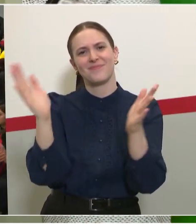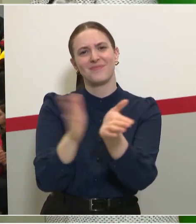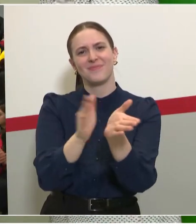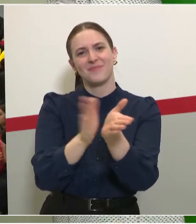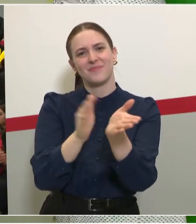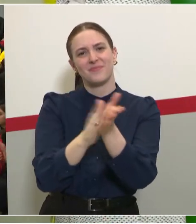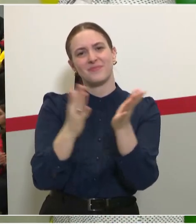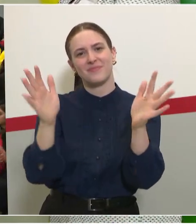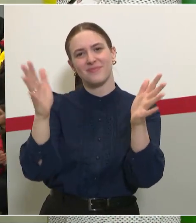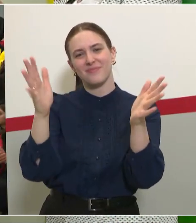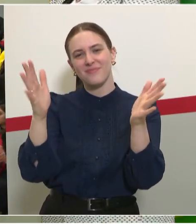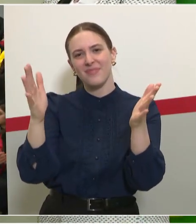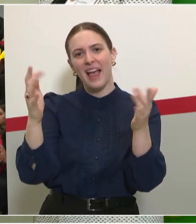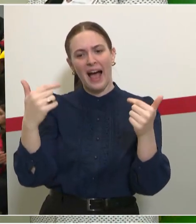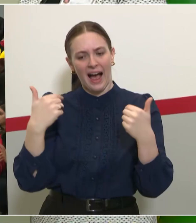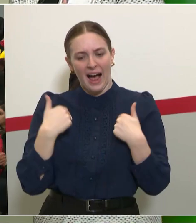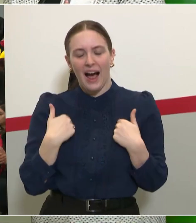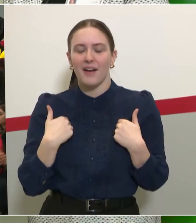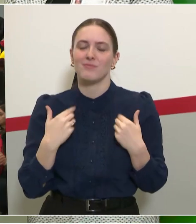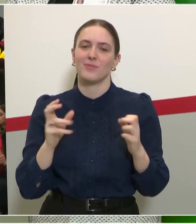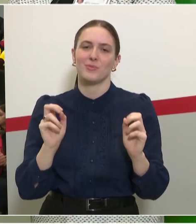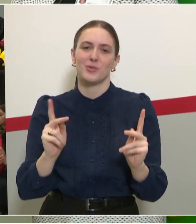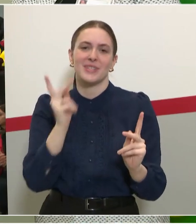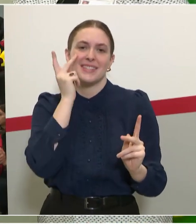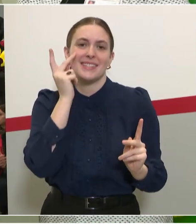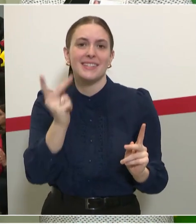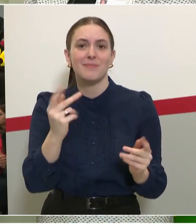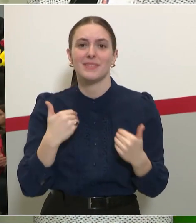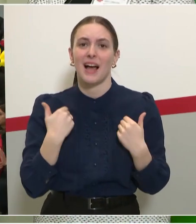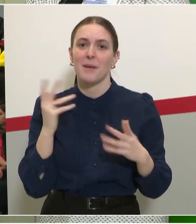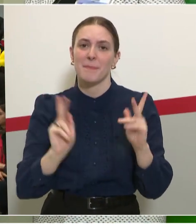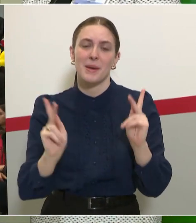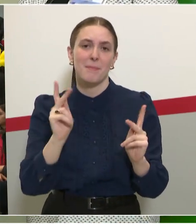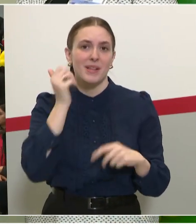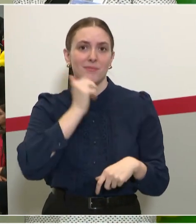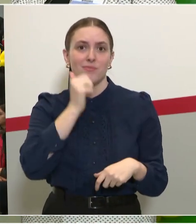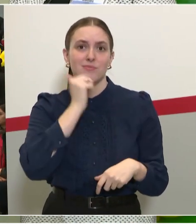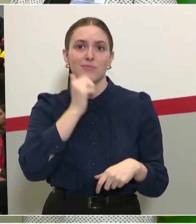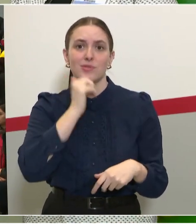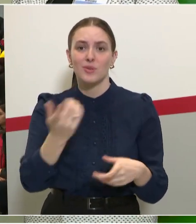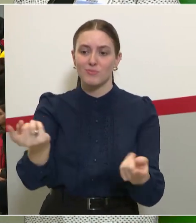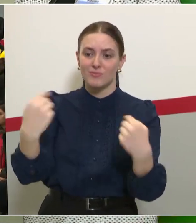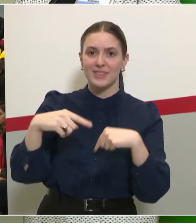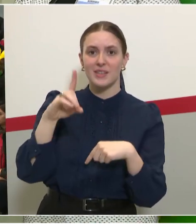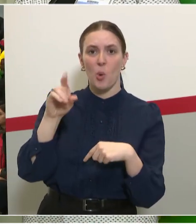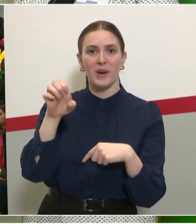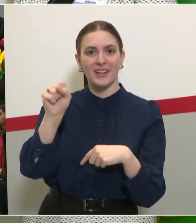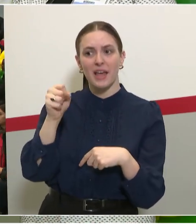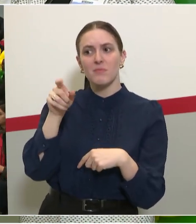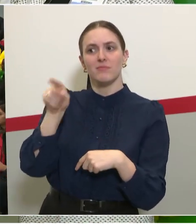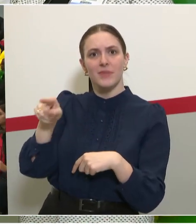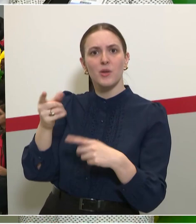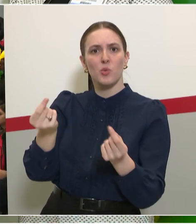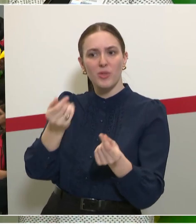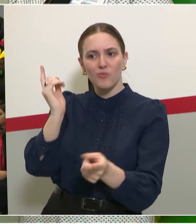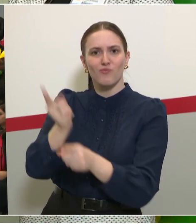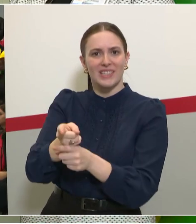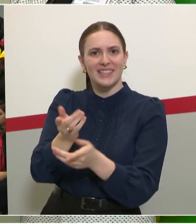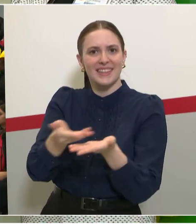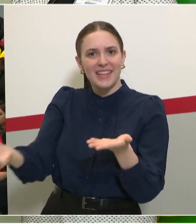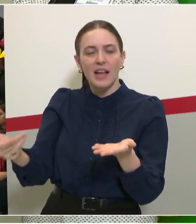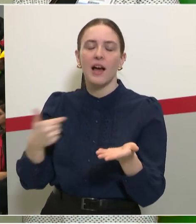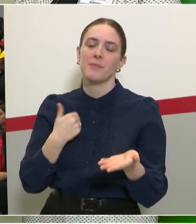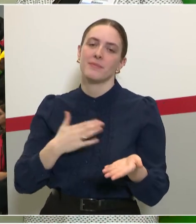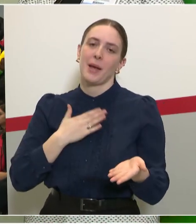I have the benefit of seeing young people every single day who come in and out of DOES that are doing the right thing. And I'm so happy for